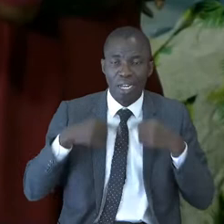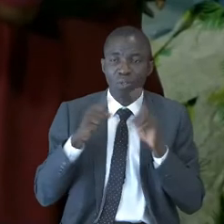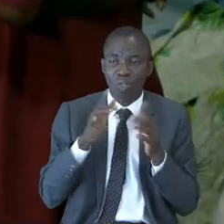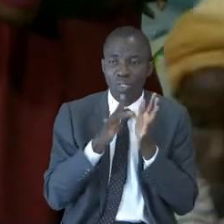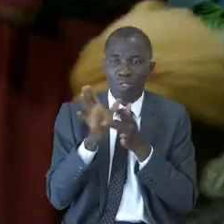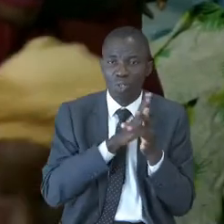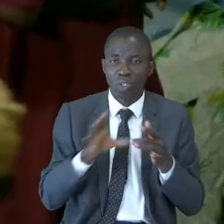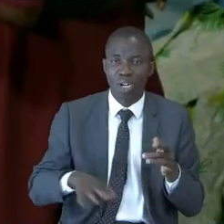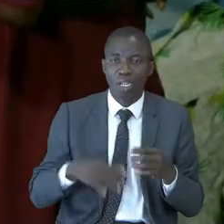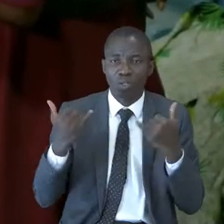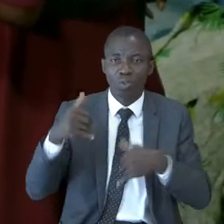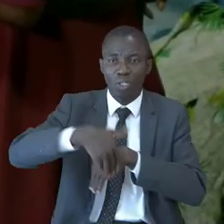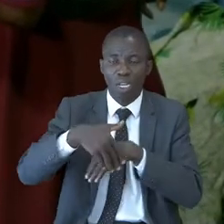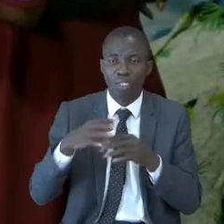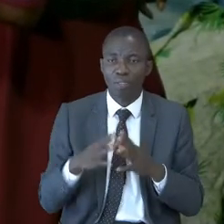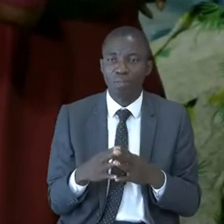Tonight,